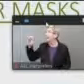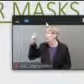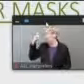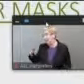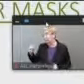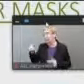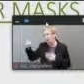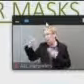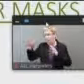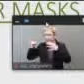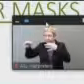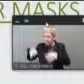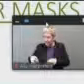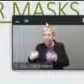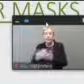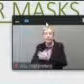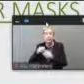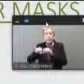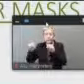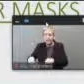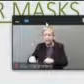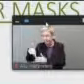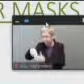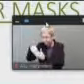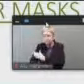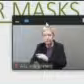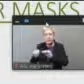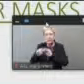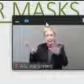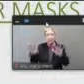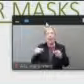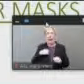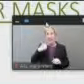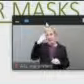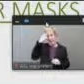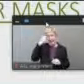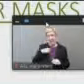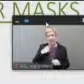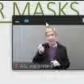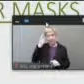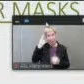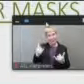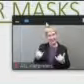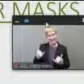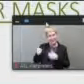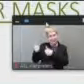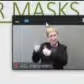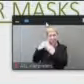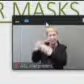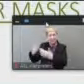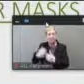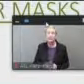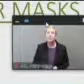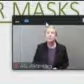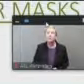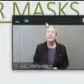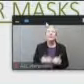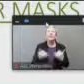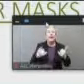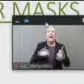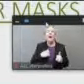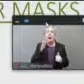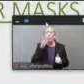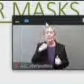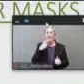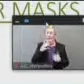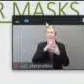explaining the new system in great detail, and I think I understand it pretty well now as a result. I did want to tell a little story about